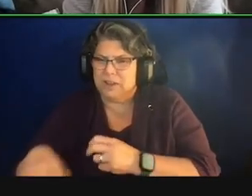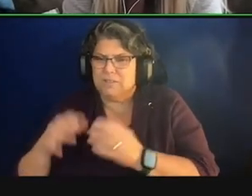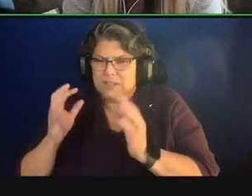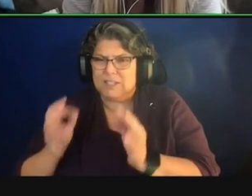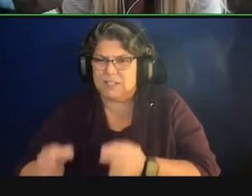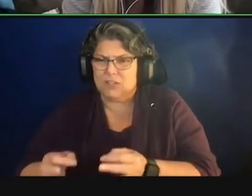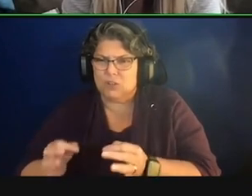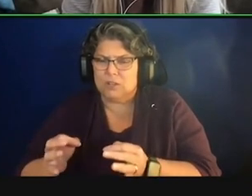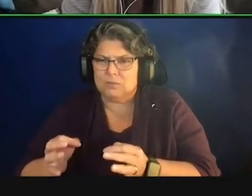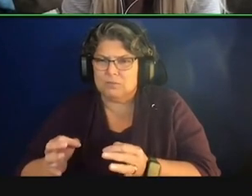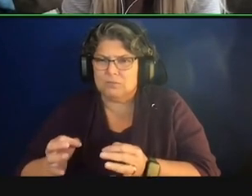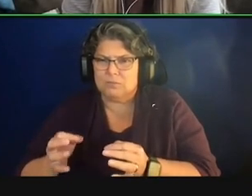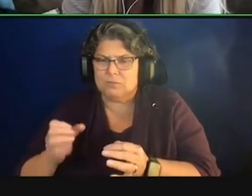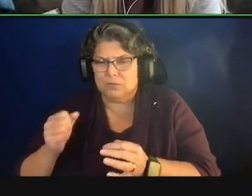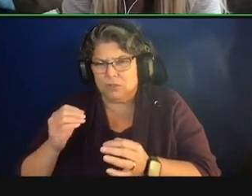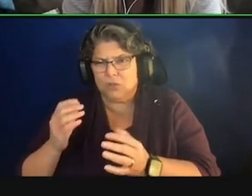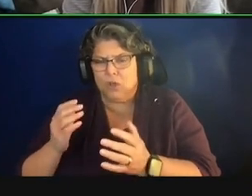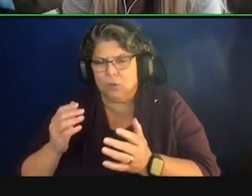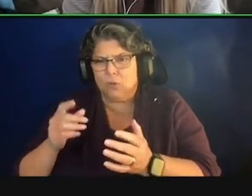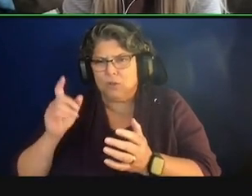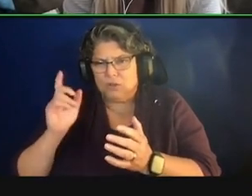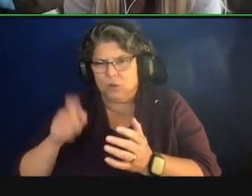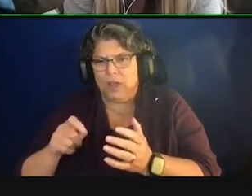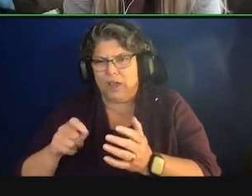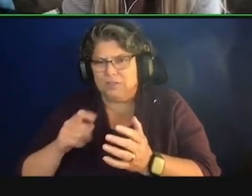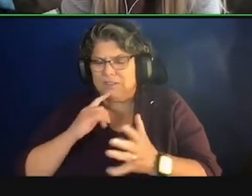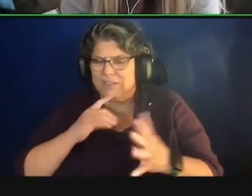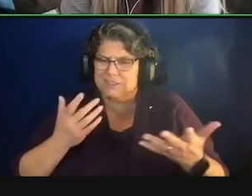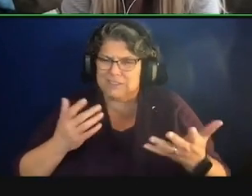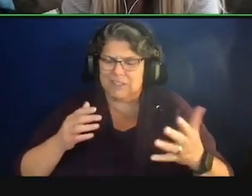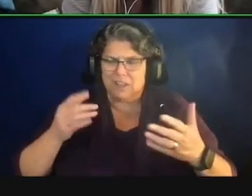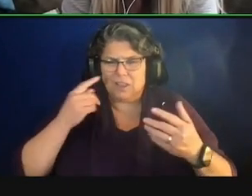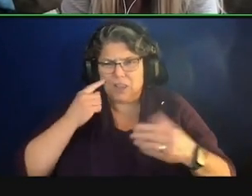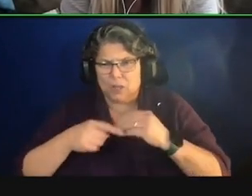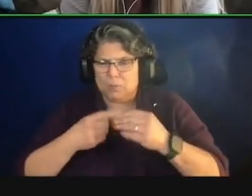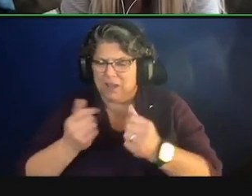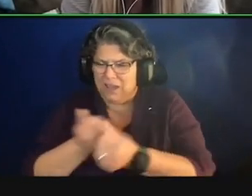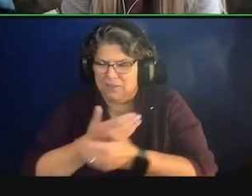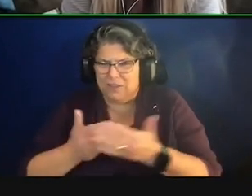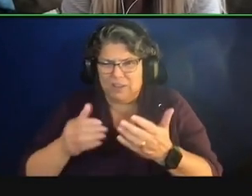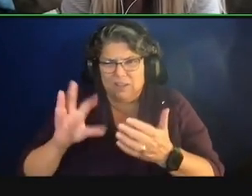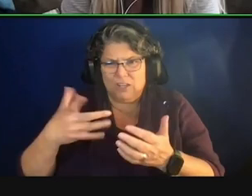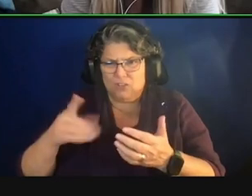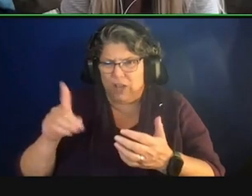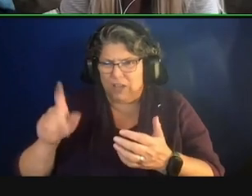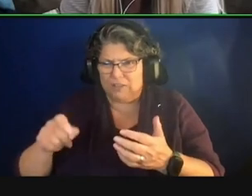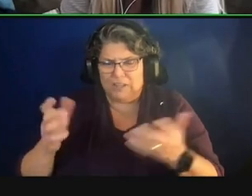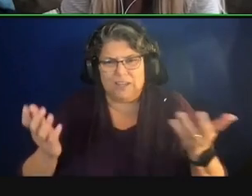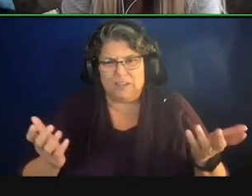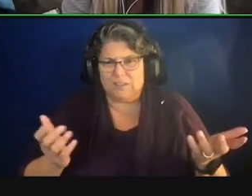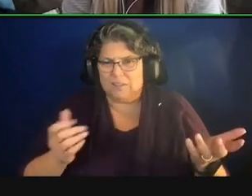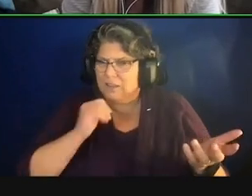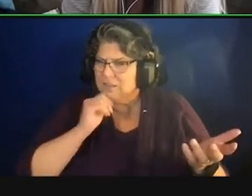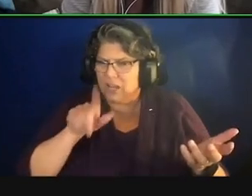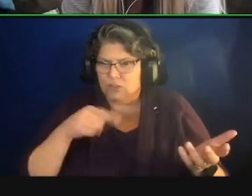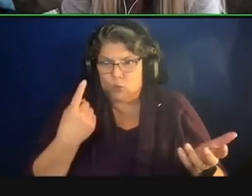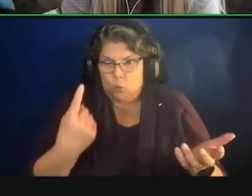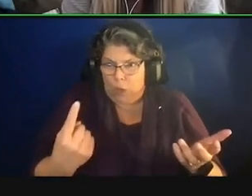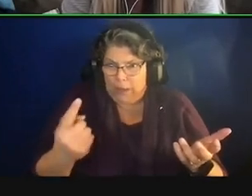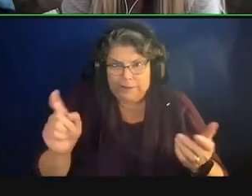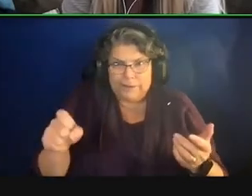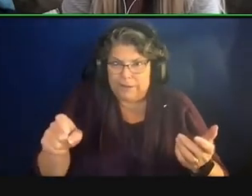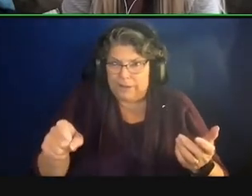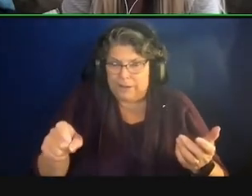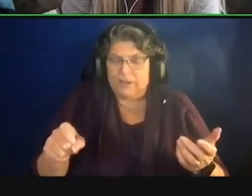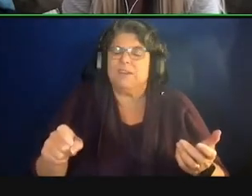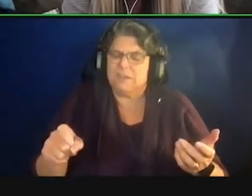decision. So, you have to weigh the whole child. Again, it's not just about one need of the child. We